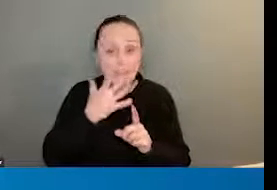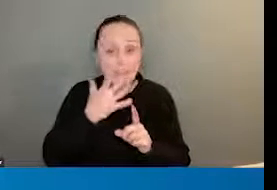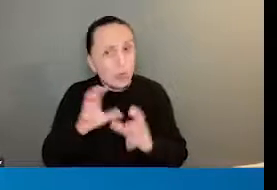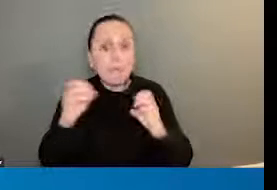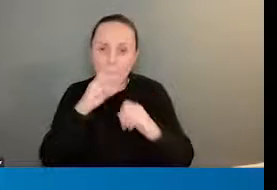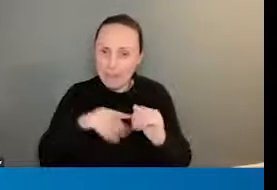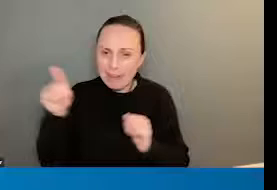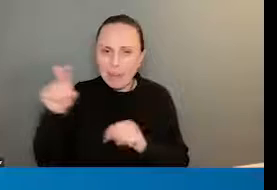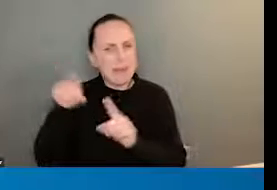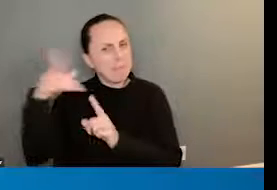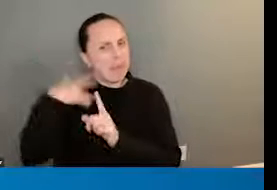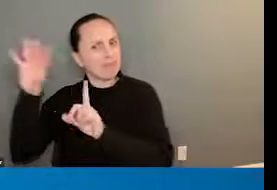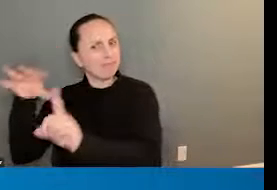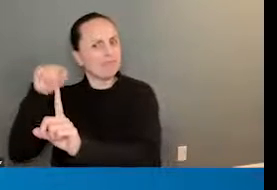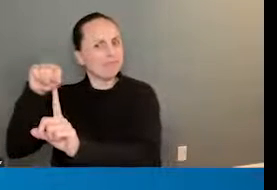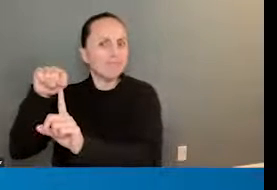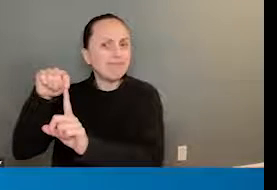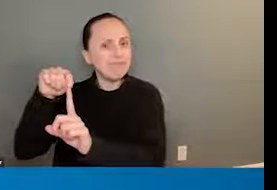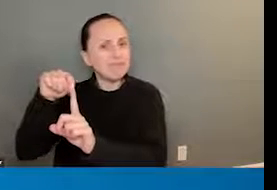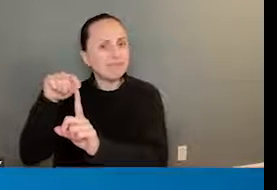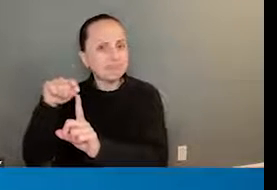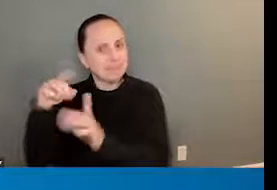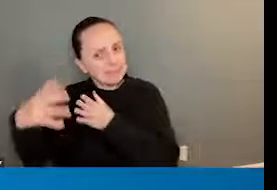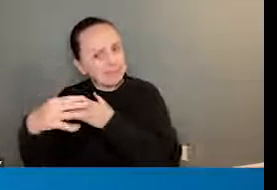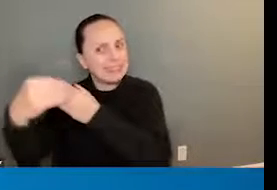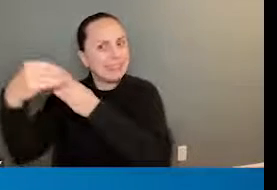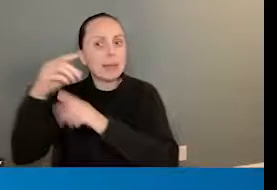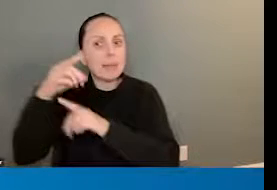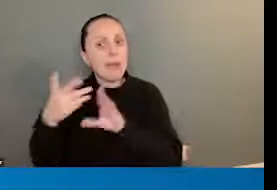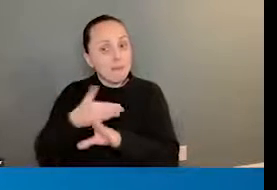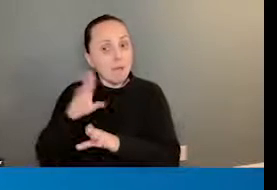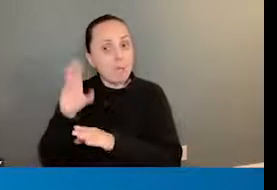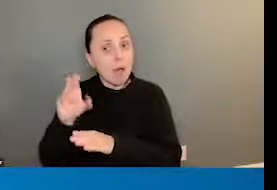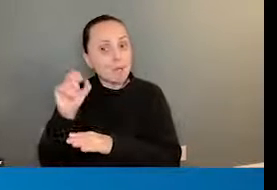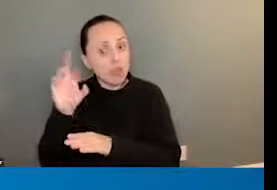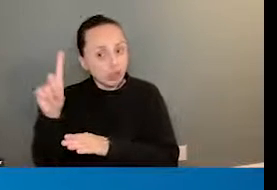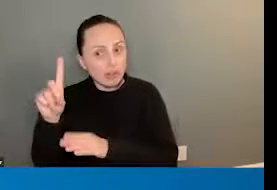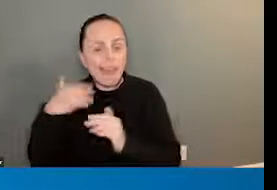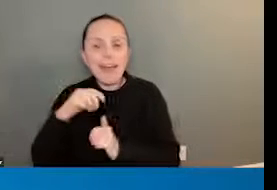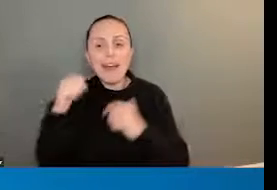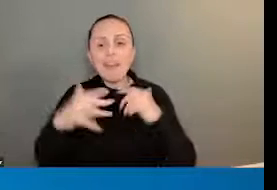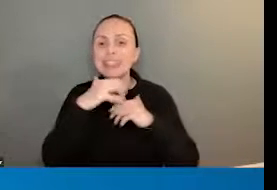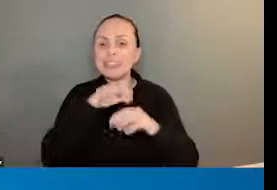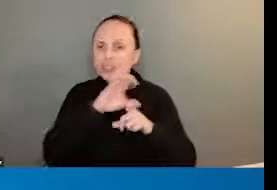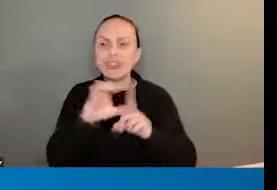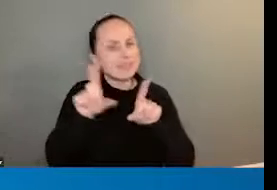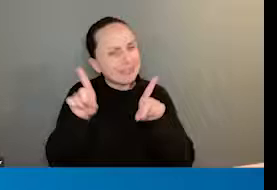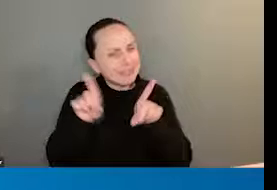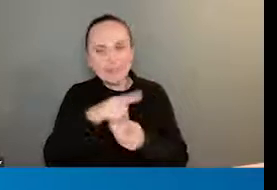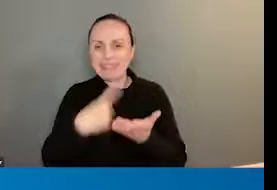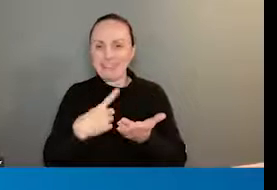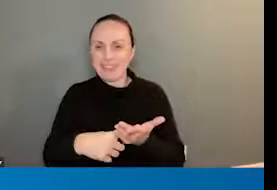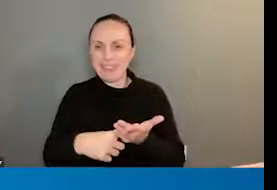more. He tends to be in the front of this, right? But even before Bob Bullard, there were indigenous cultures that were having these